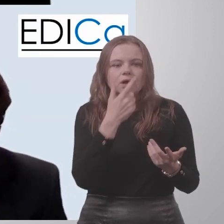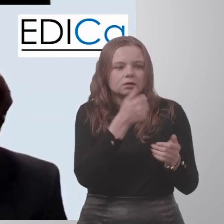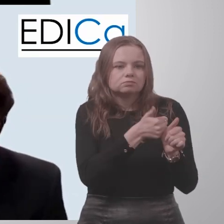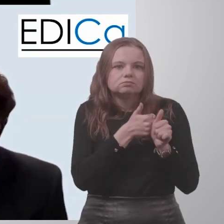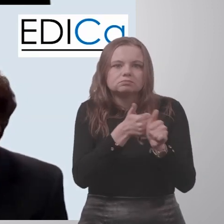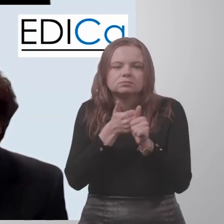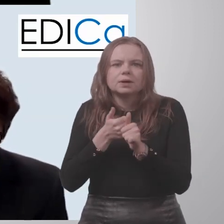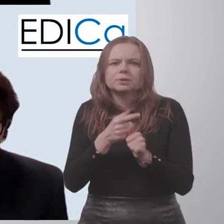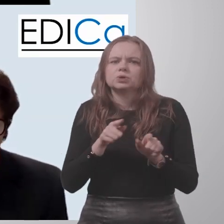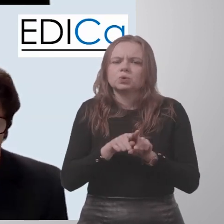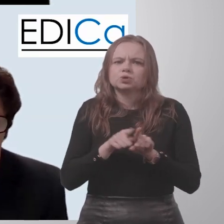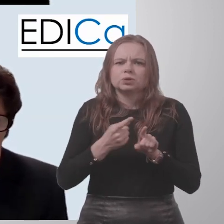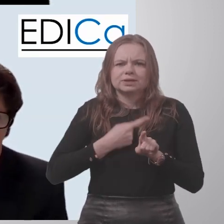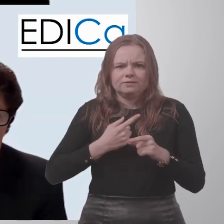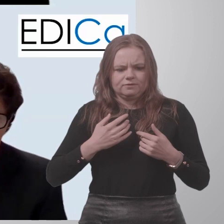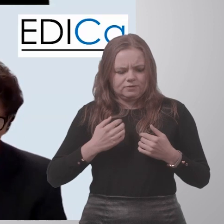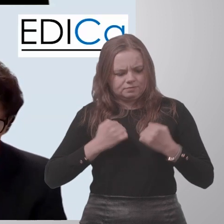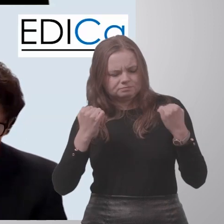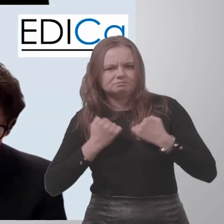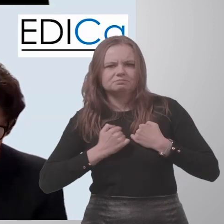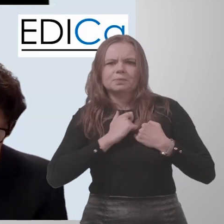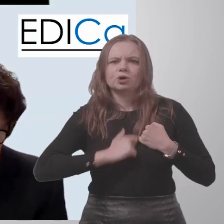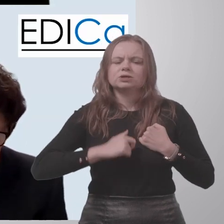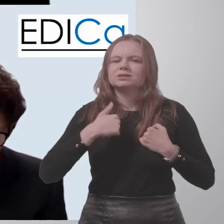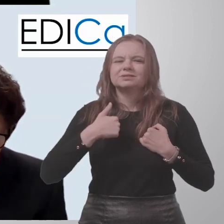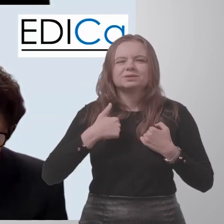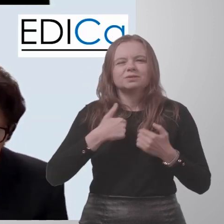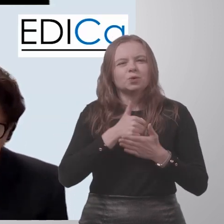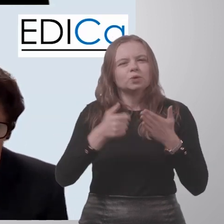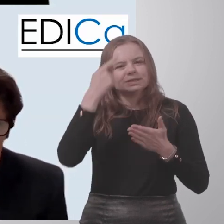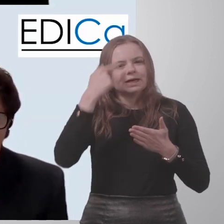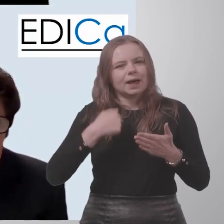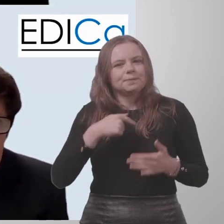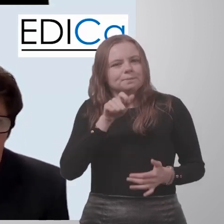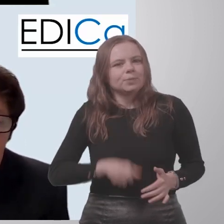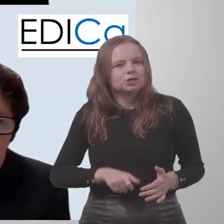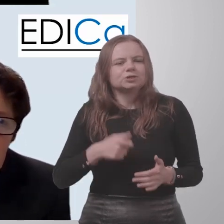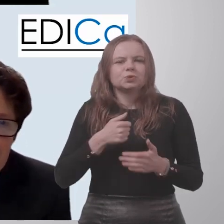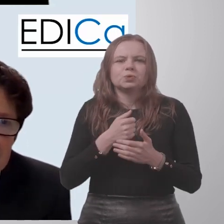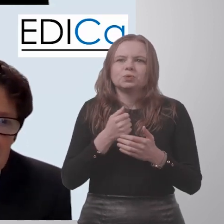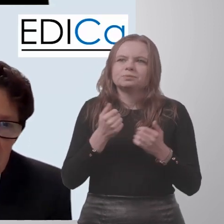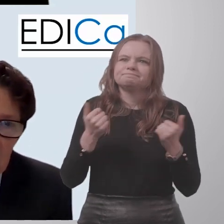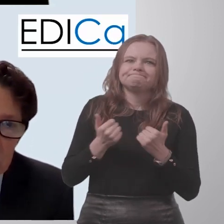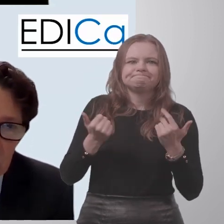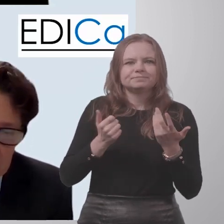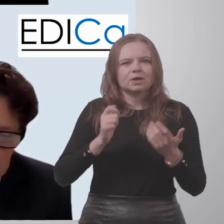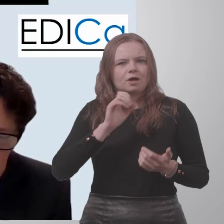about yourself as a person. I always consider myself as a person that's always been okay and comfortable